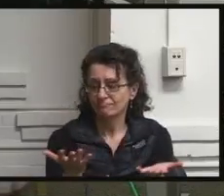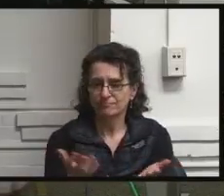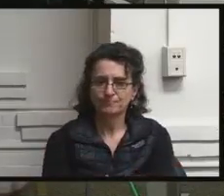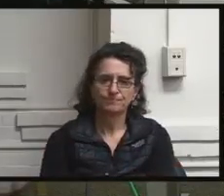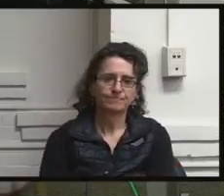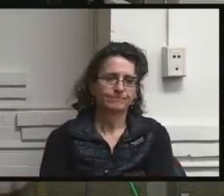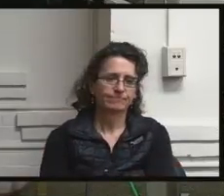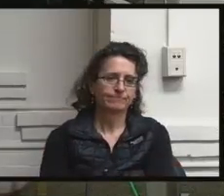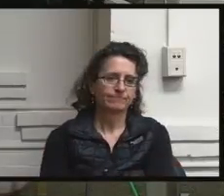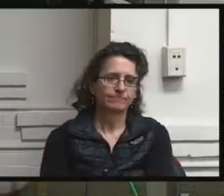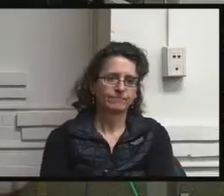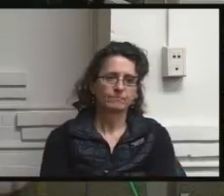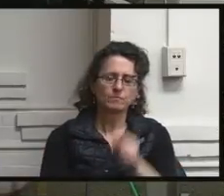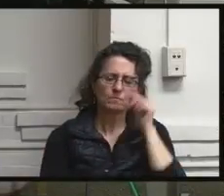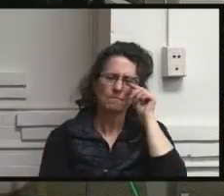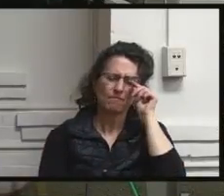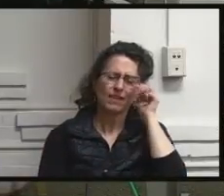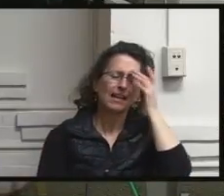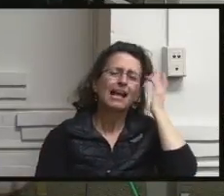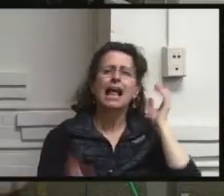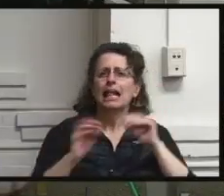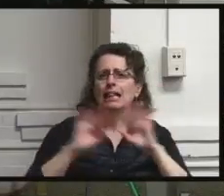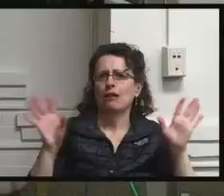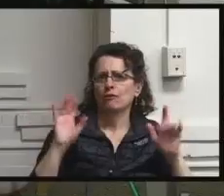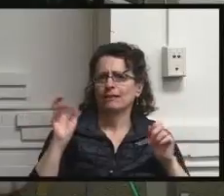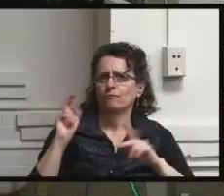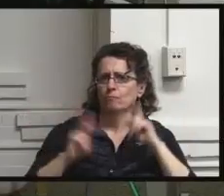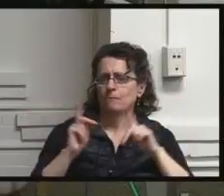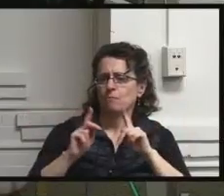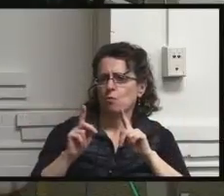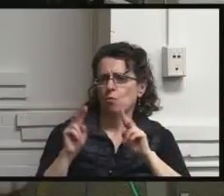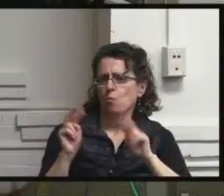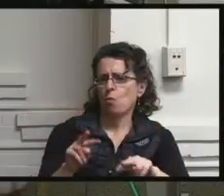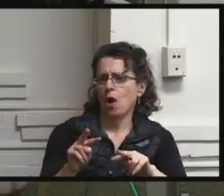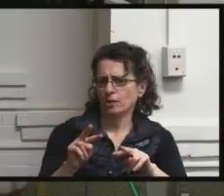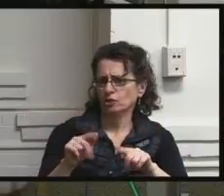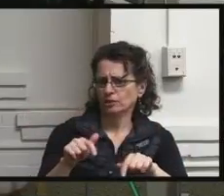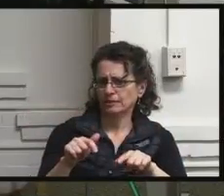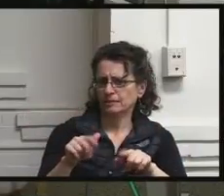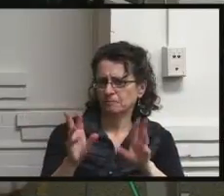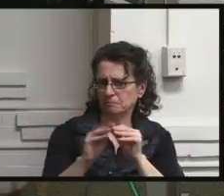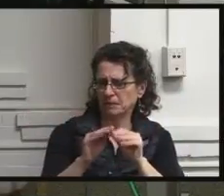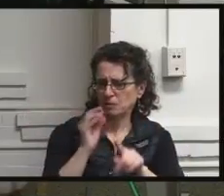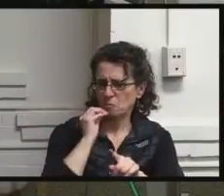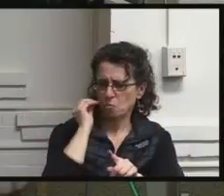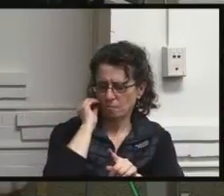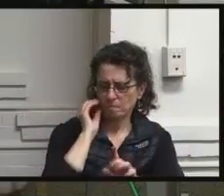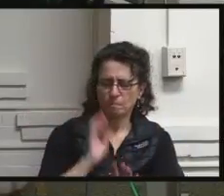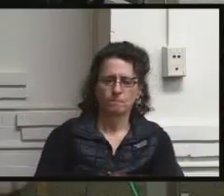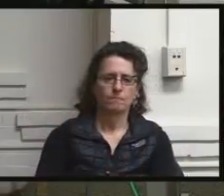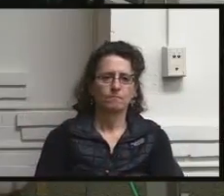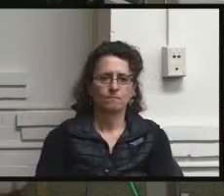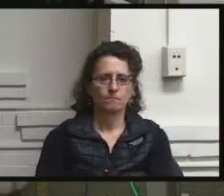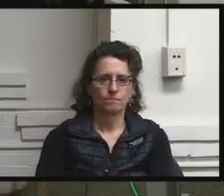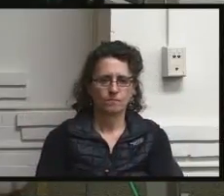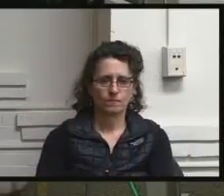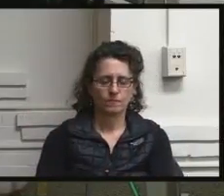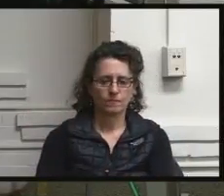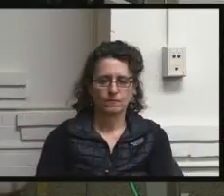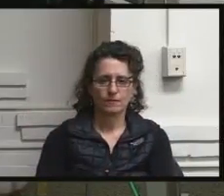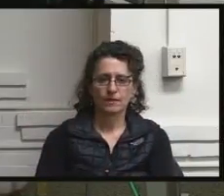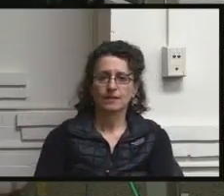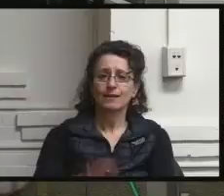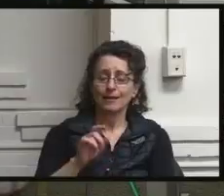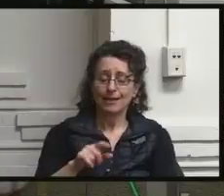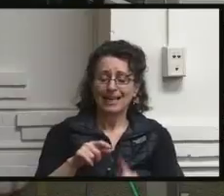clarification for the people who are watching, the tax money that we're talking about comes from the downtown